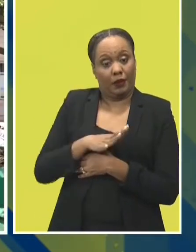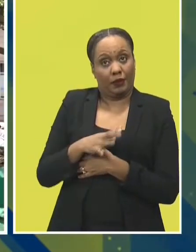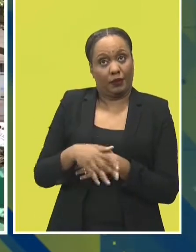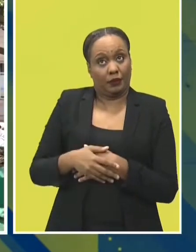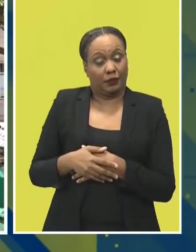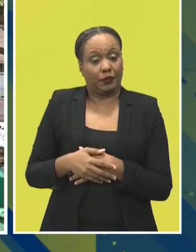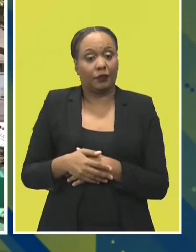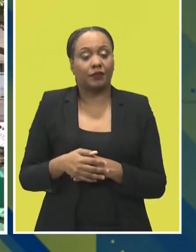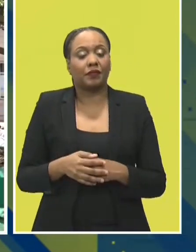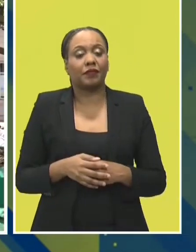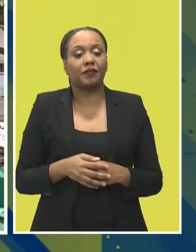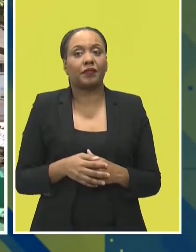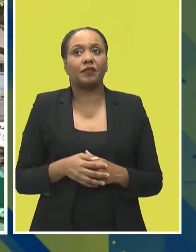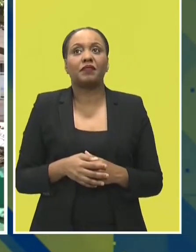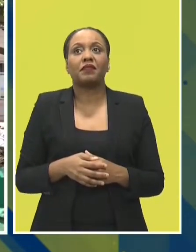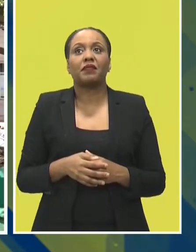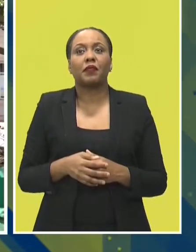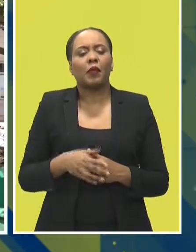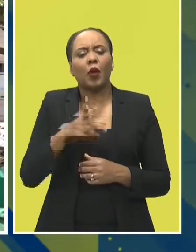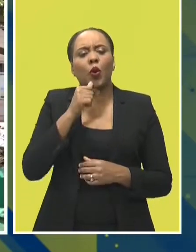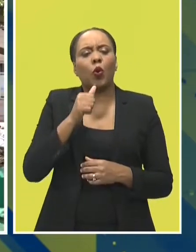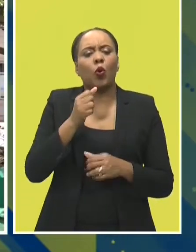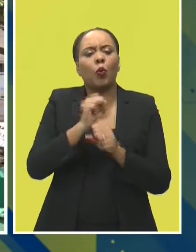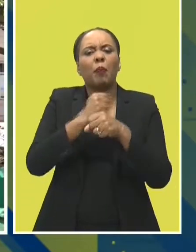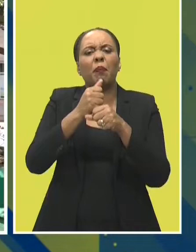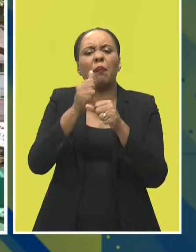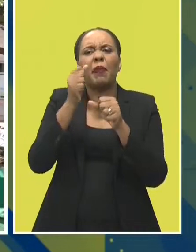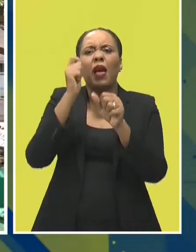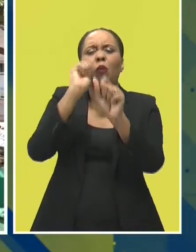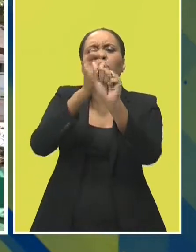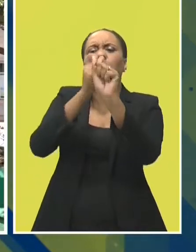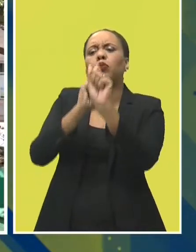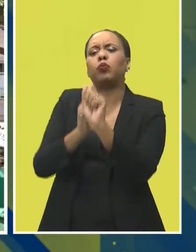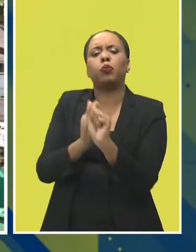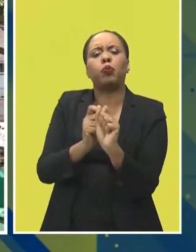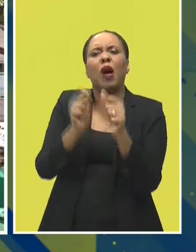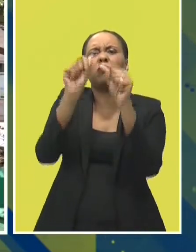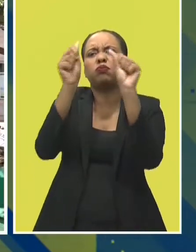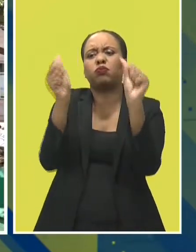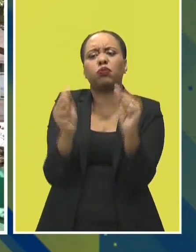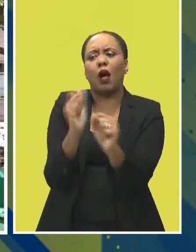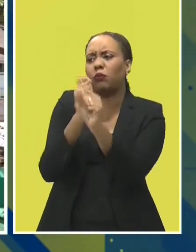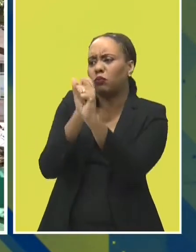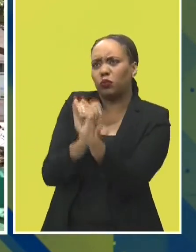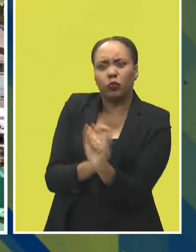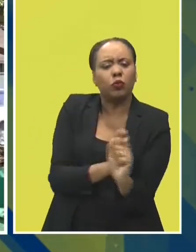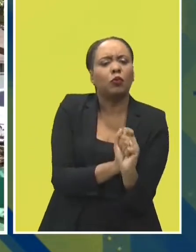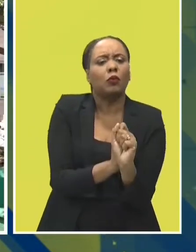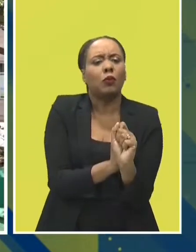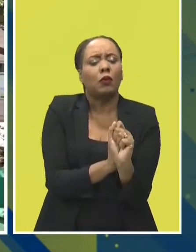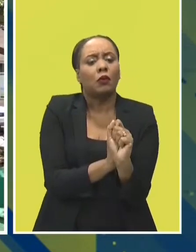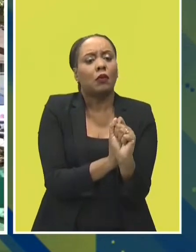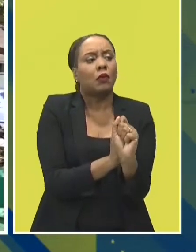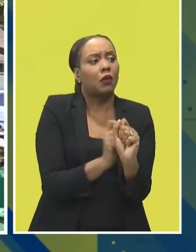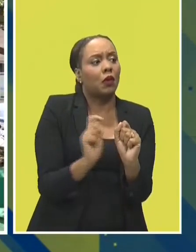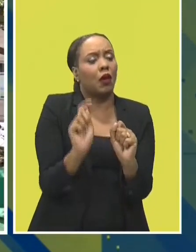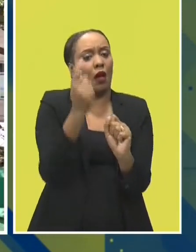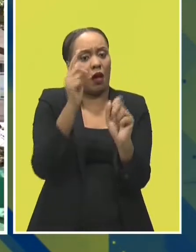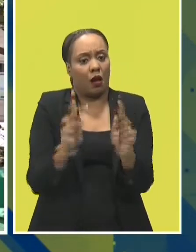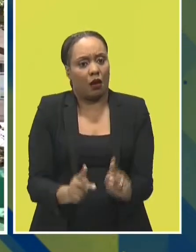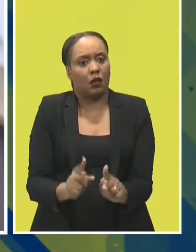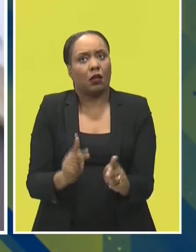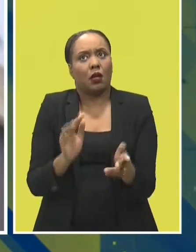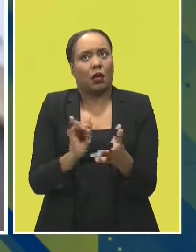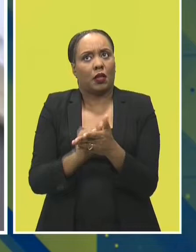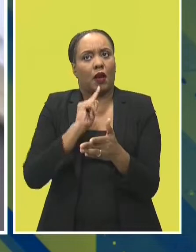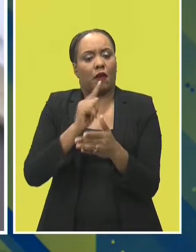Now, it was sculpted by Sir Richard Westmacott, who was regarded as the first caster of bronze in the kingdom.